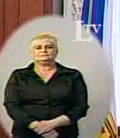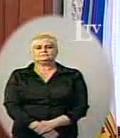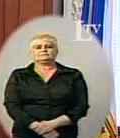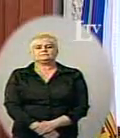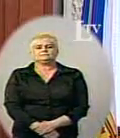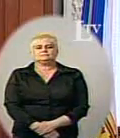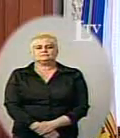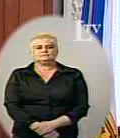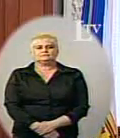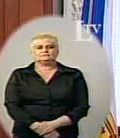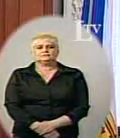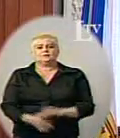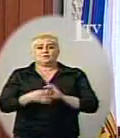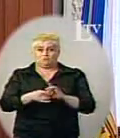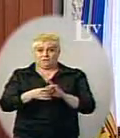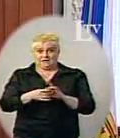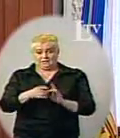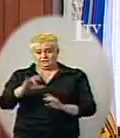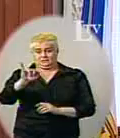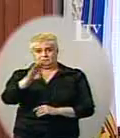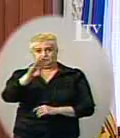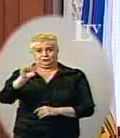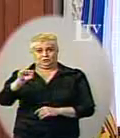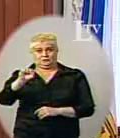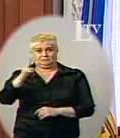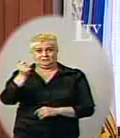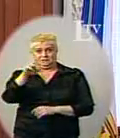As a part of jobs here,